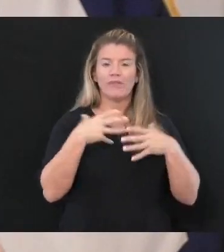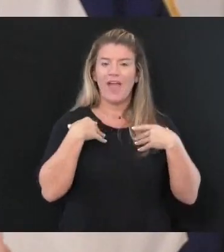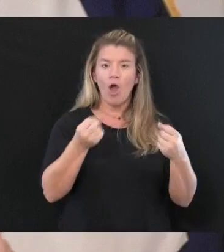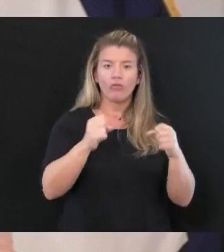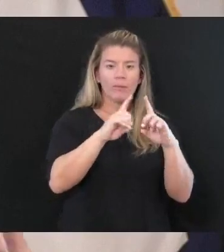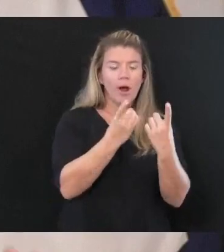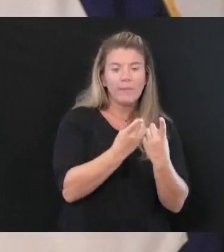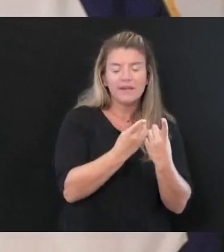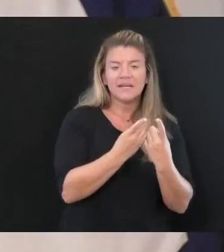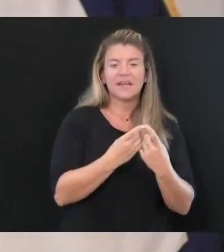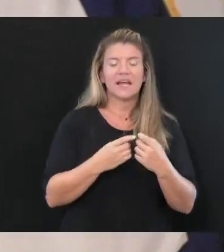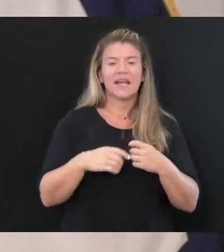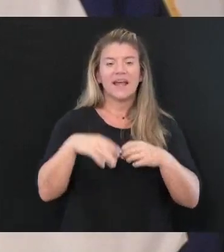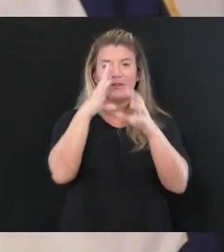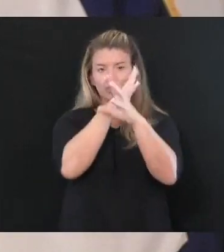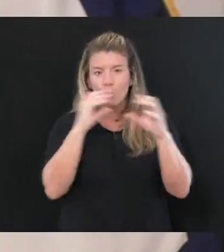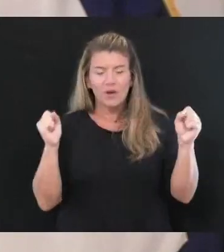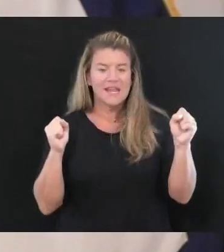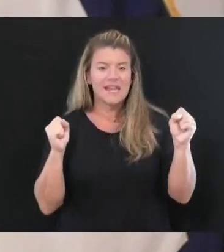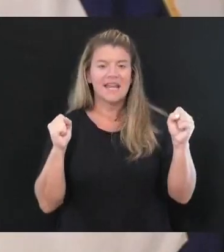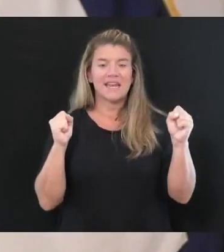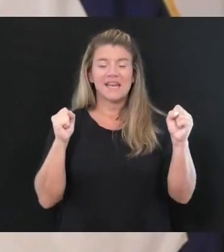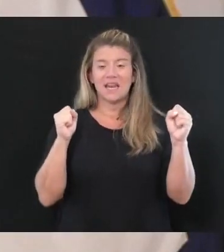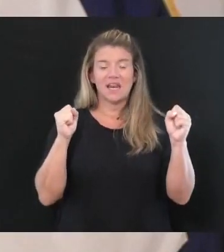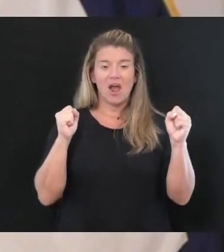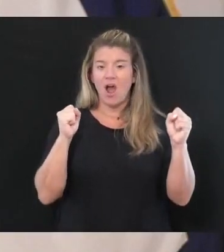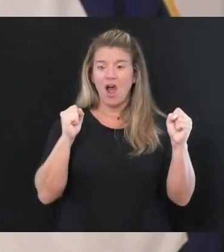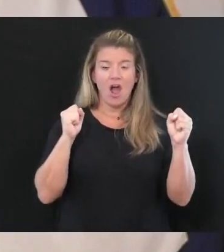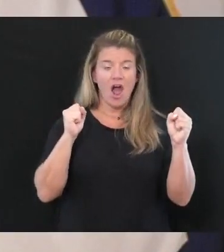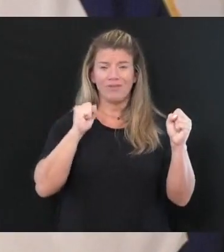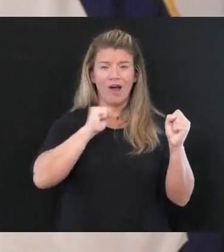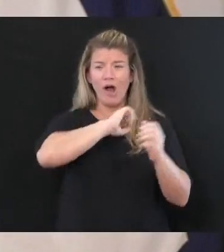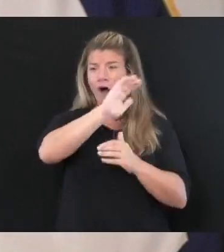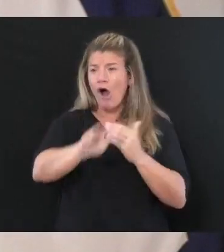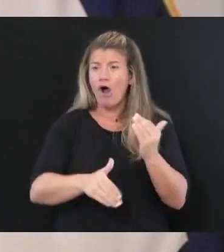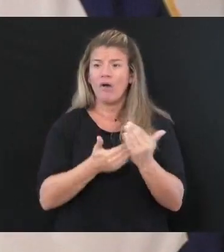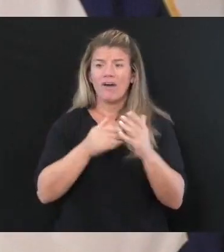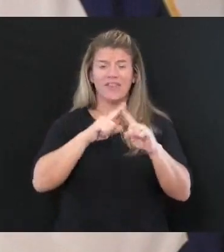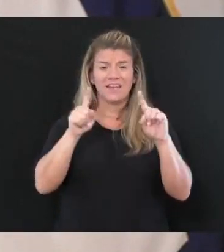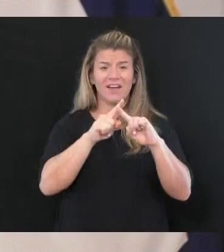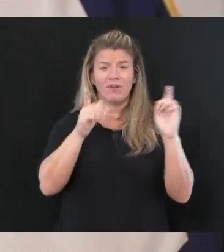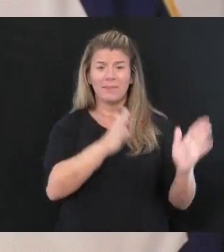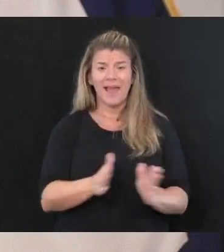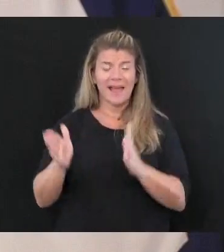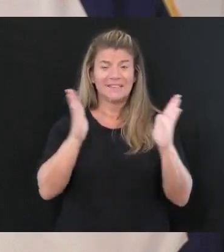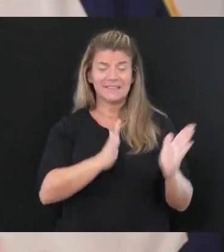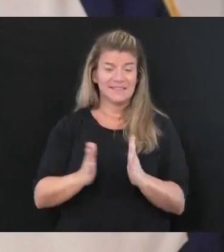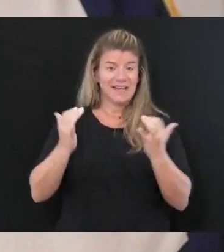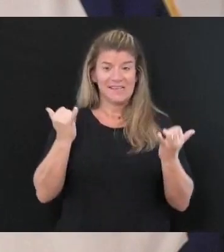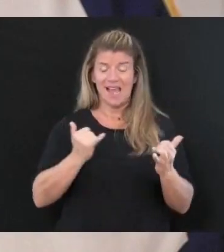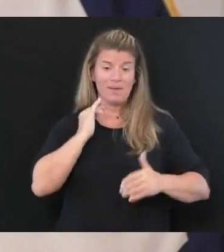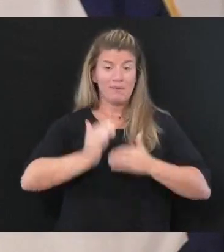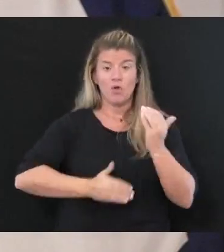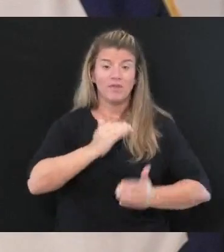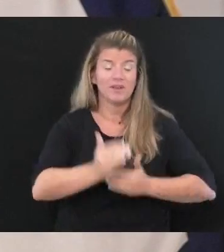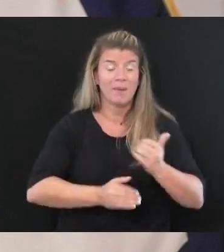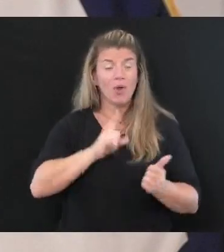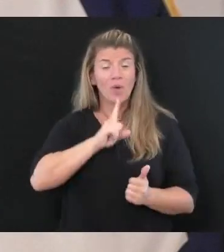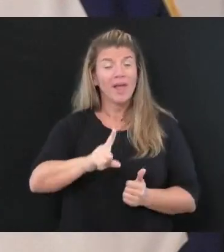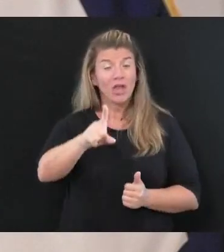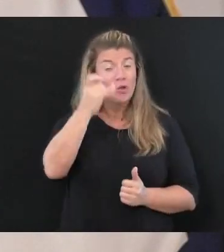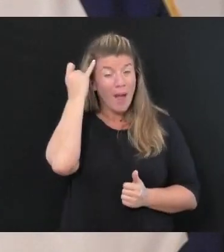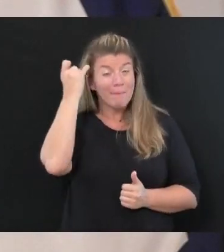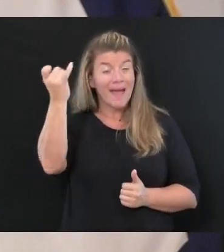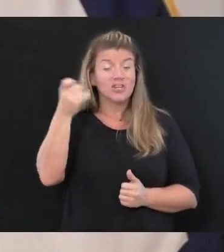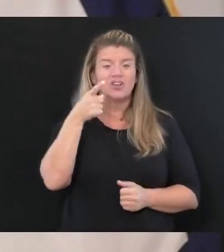be the county superintendents, all the plans that have been in motion on how, I mean, just imagine if